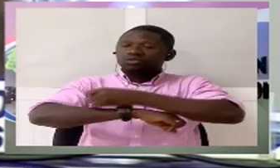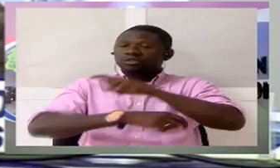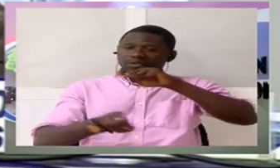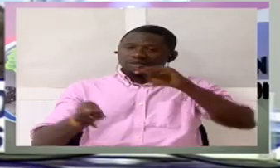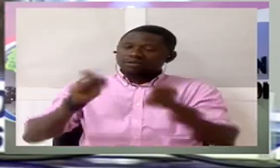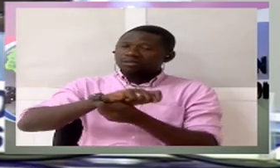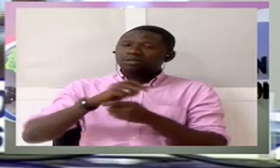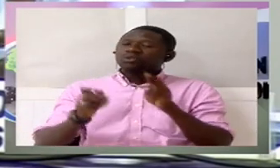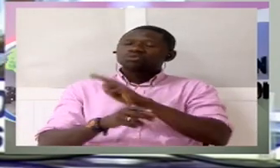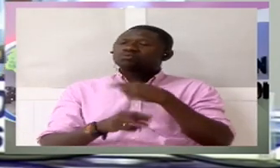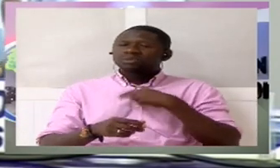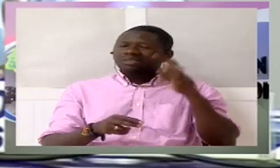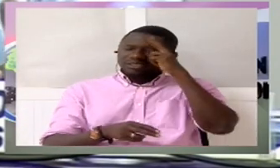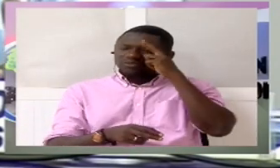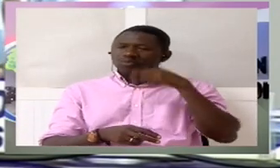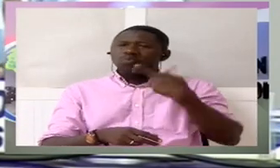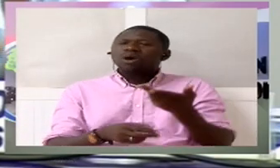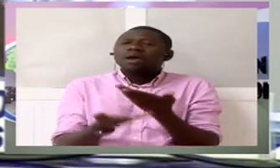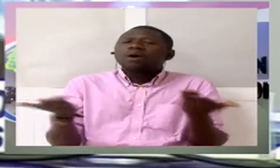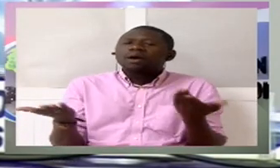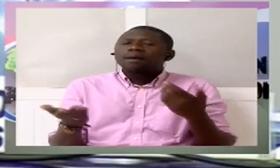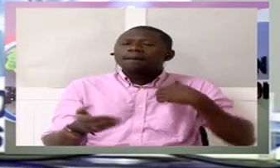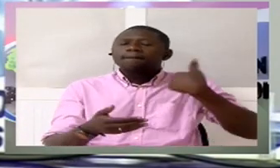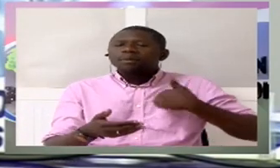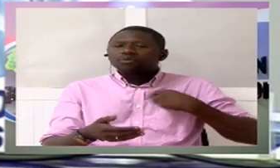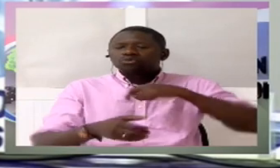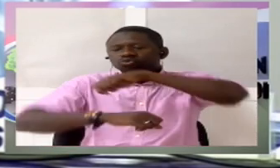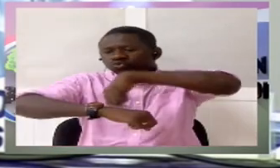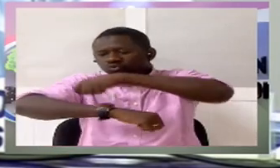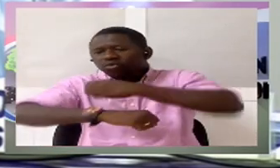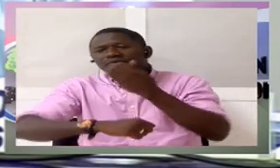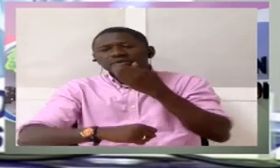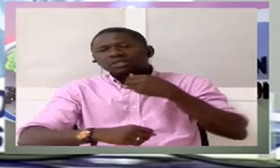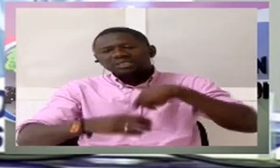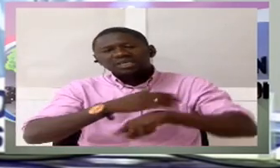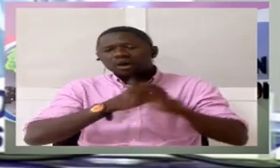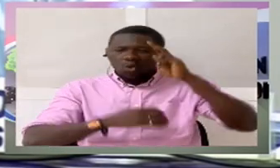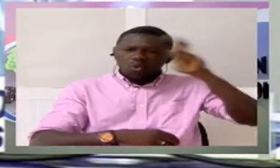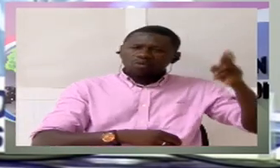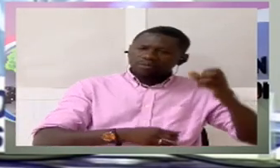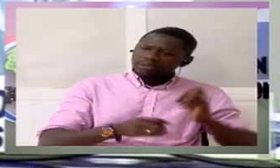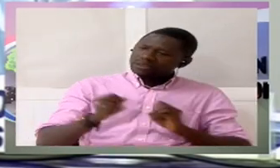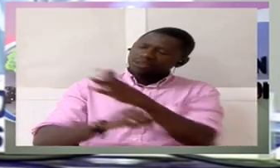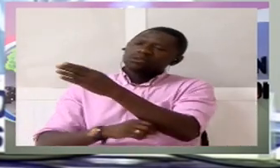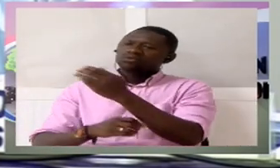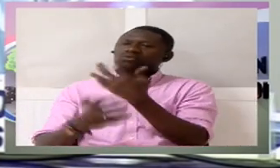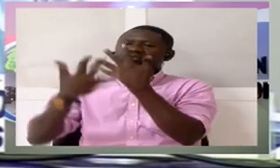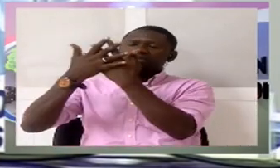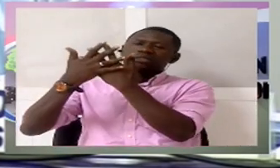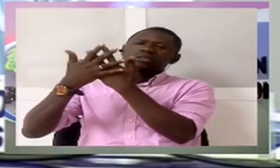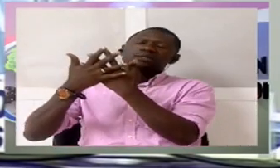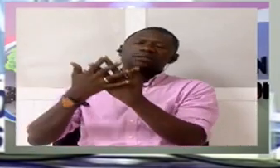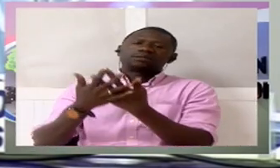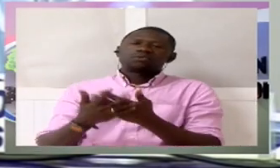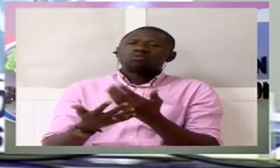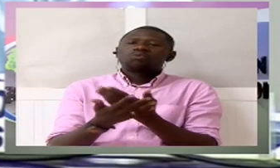Why people should cook food in their homes to send it to the prisons? Abonye nyoto katuntul fanali nyanta ya marol